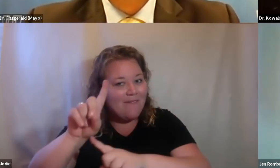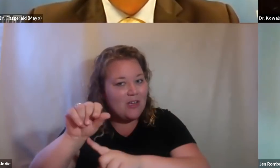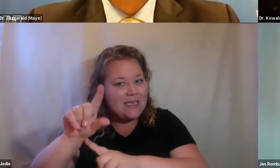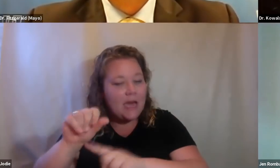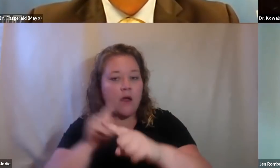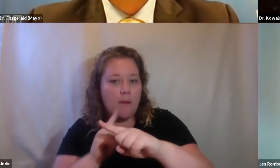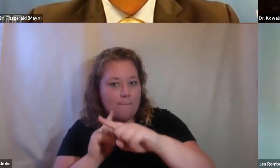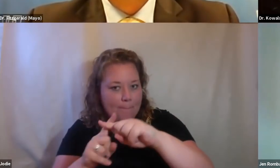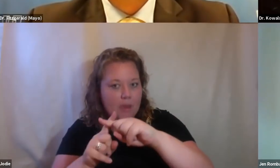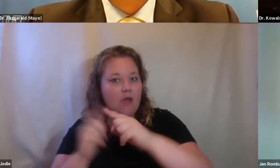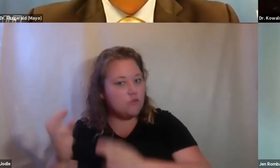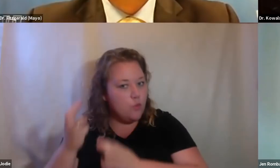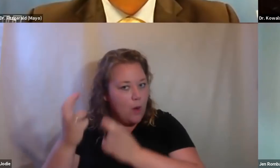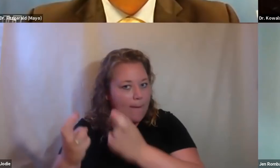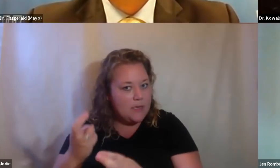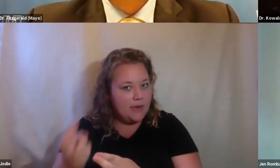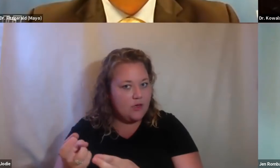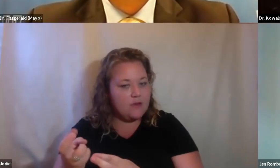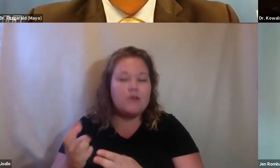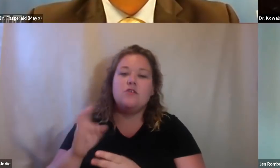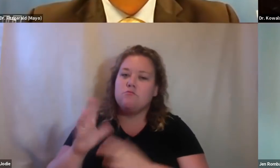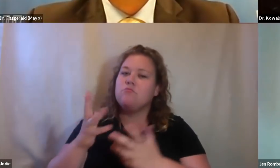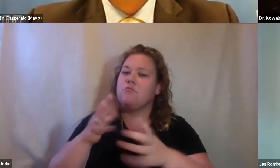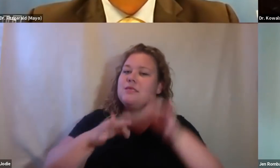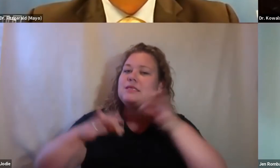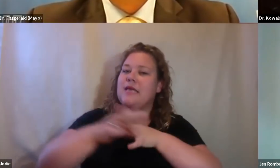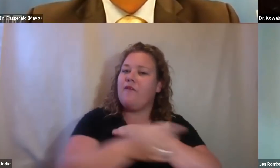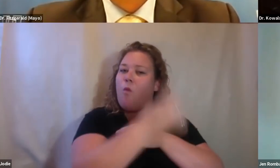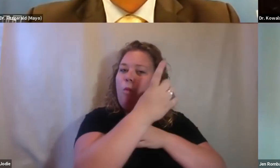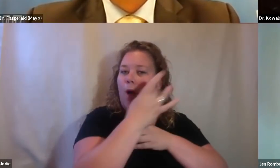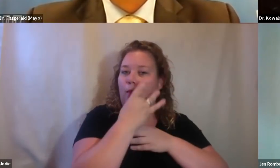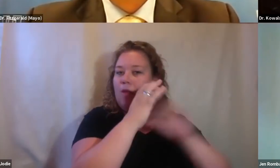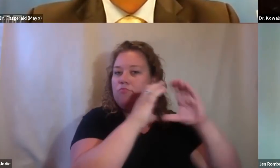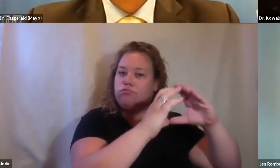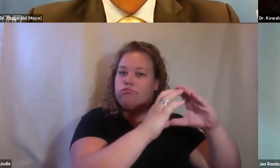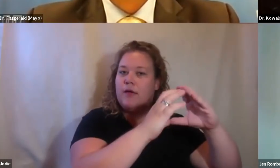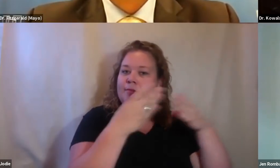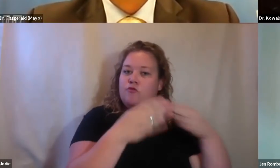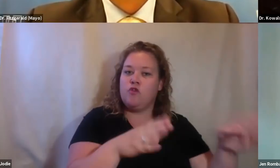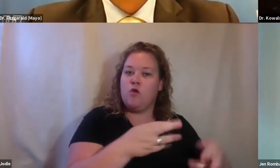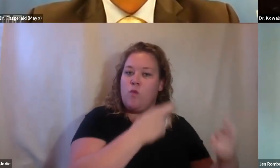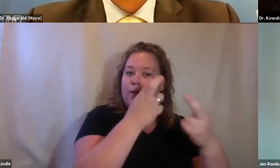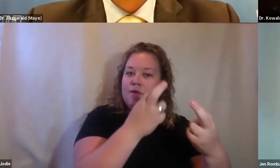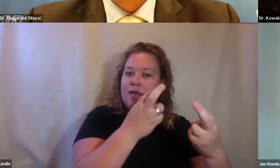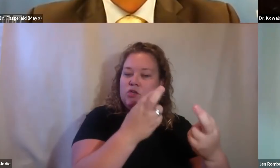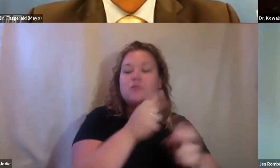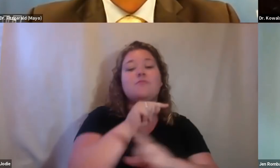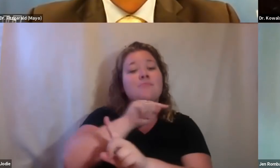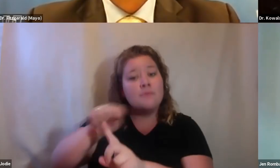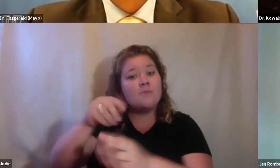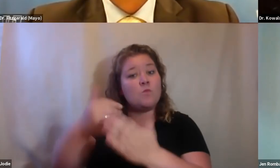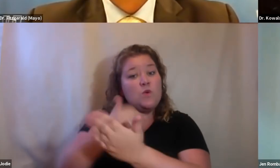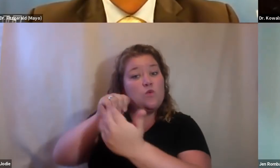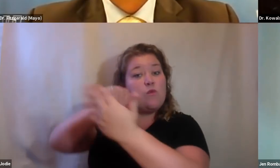always remains accurate and pertinent. So I think it's about flexibility. And as we've already talked about, making sure that we